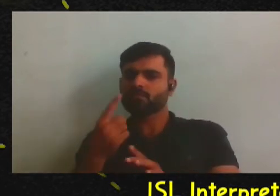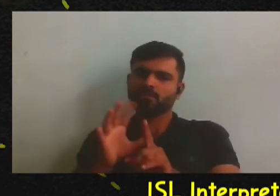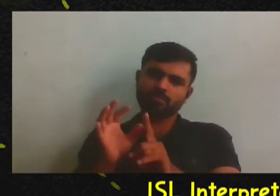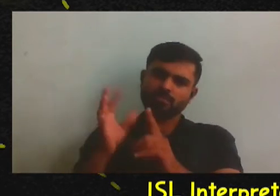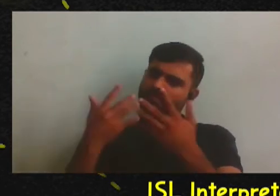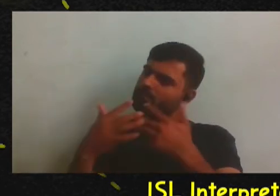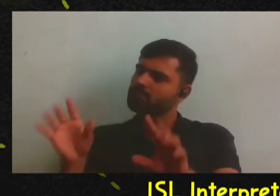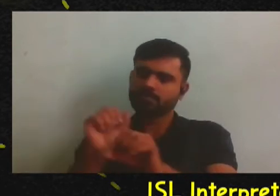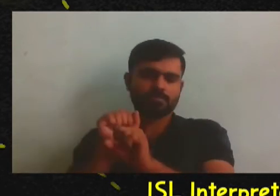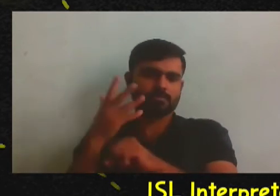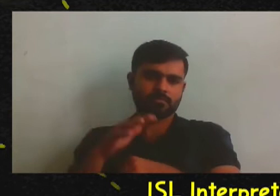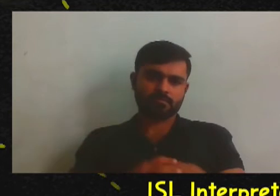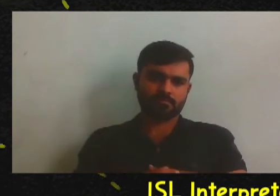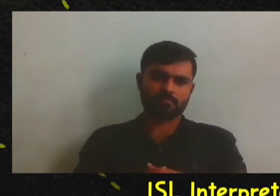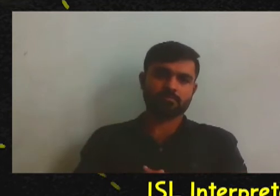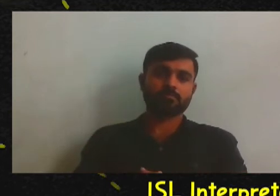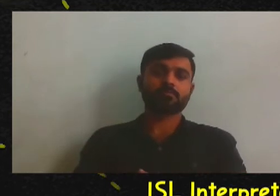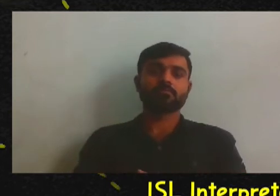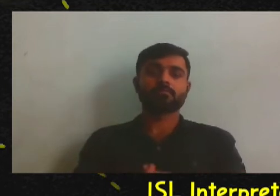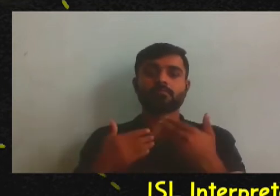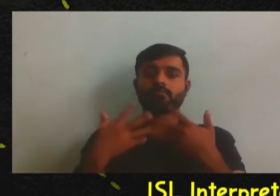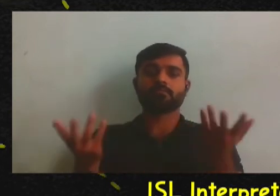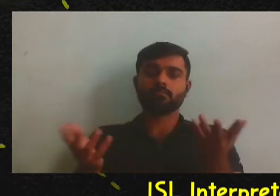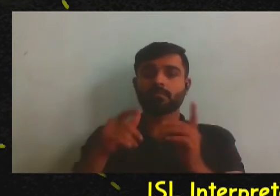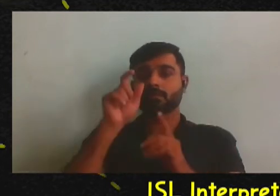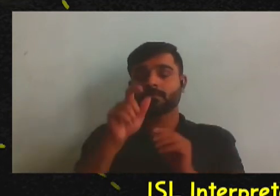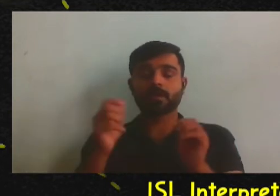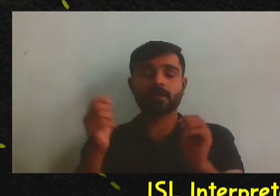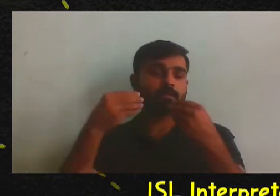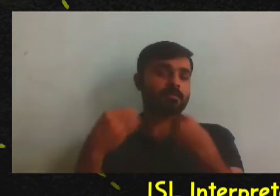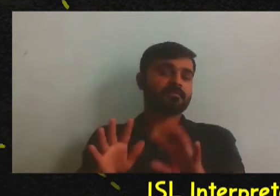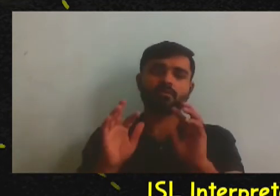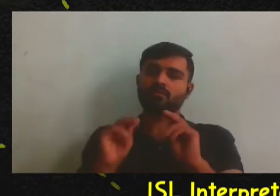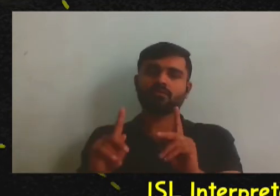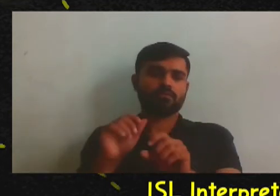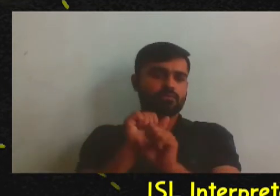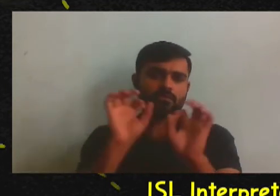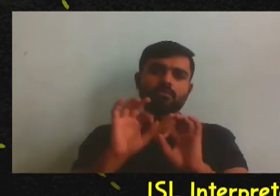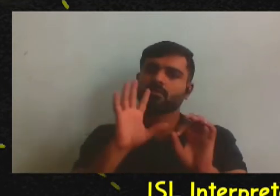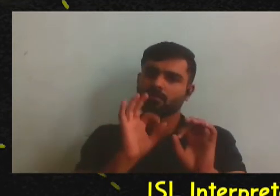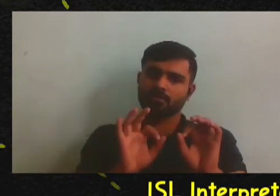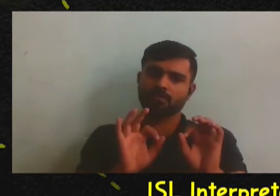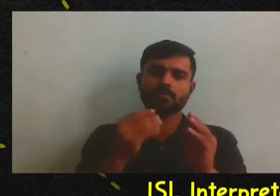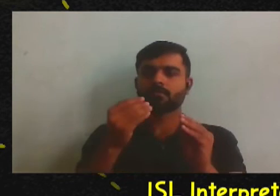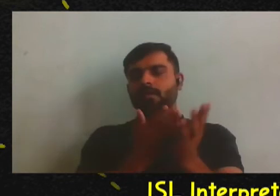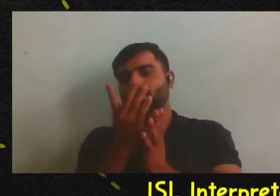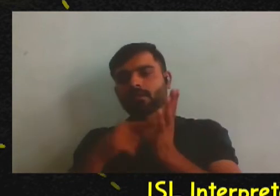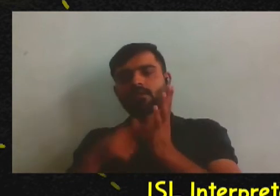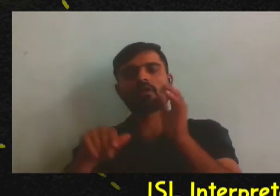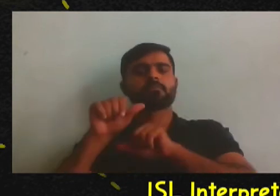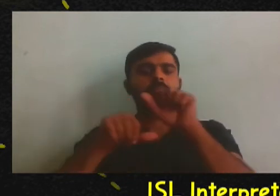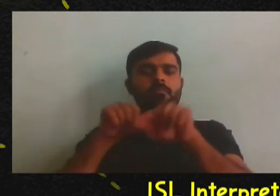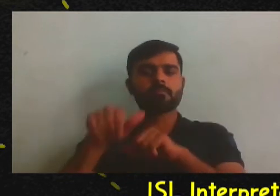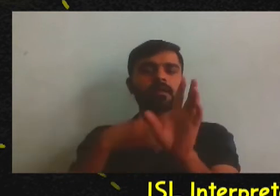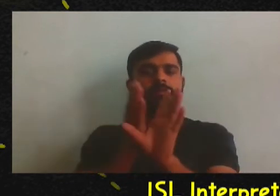work, right? As opposed to, because then the person will give up and say, okay, it's not working. Obviously, there's something wrong with the process. Psychiatrist